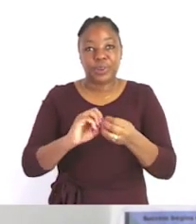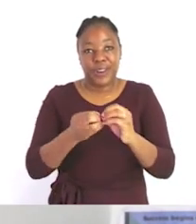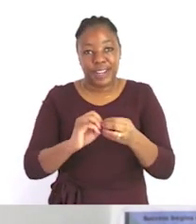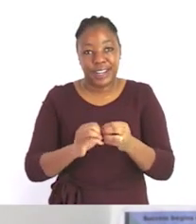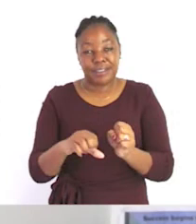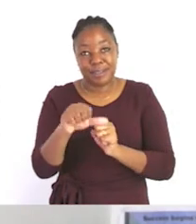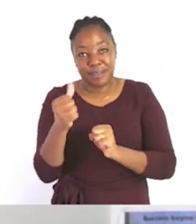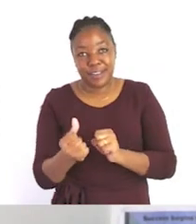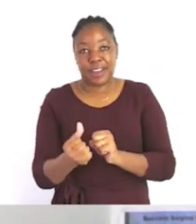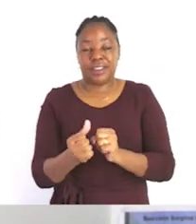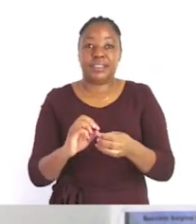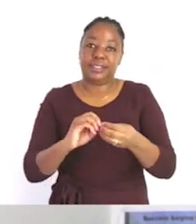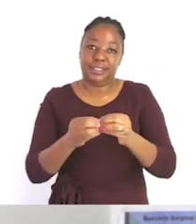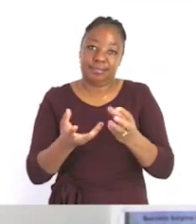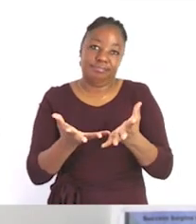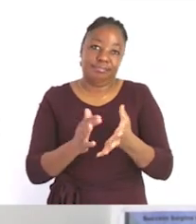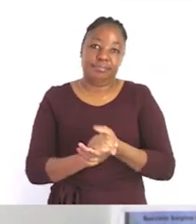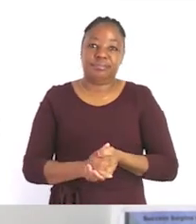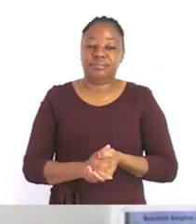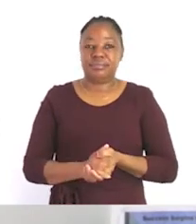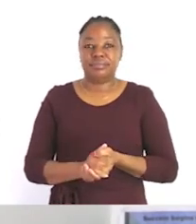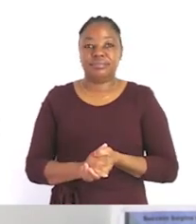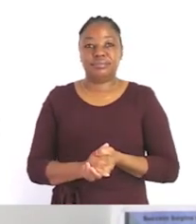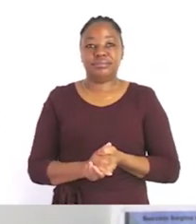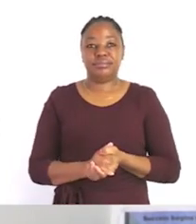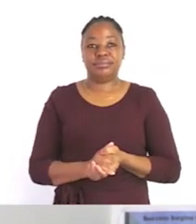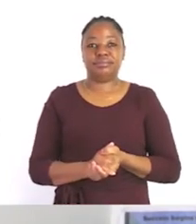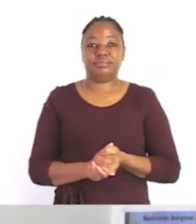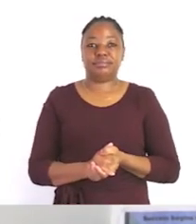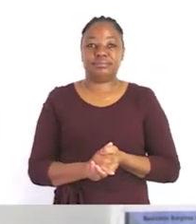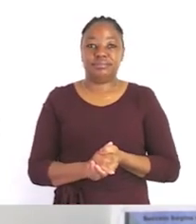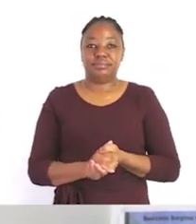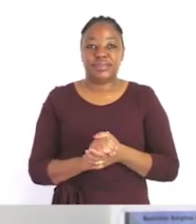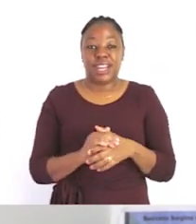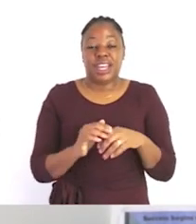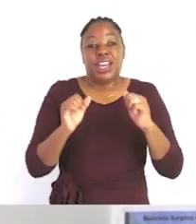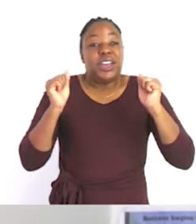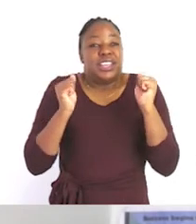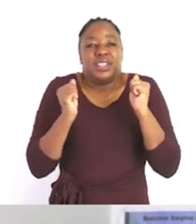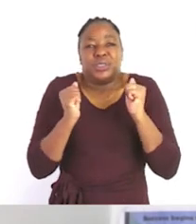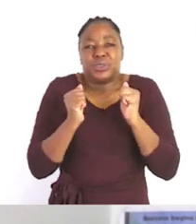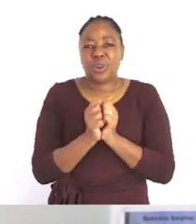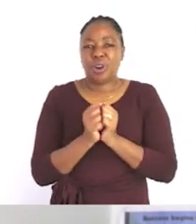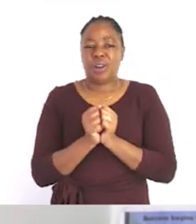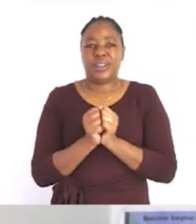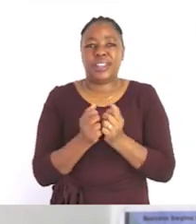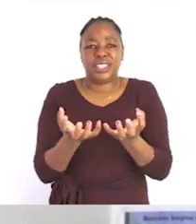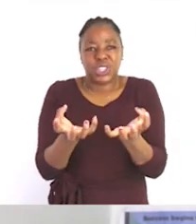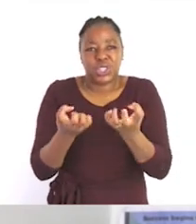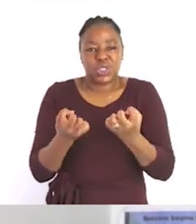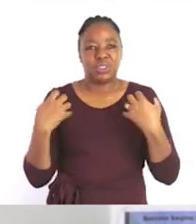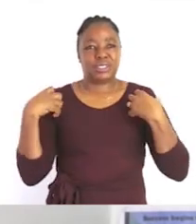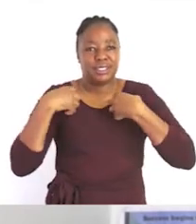cold, remember autumn is the windy month. Sometimes we need a jacket, sometimes we need a hoodie or something. So the